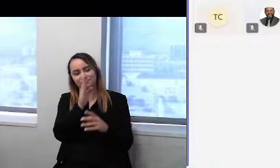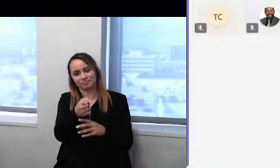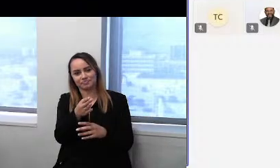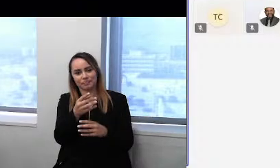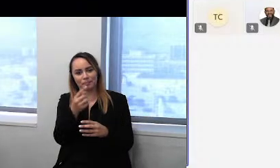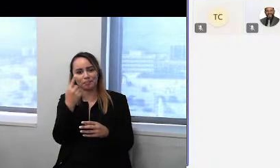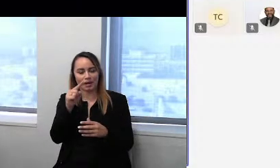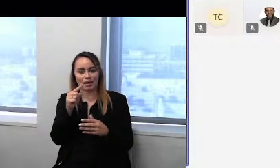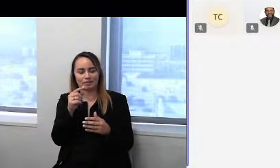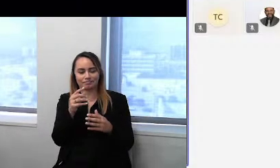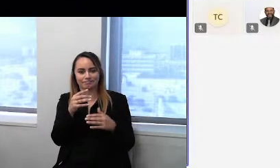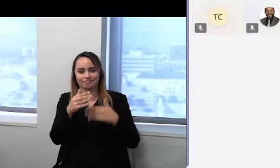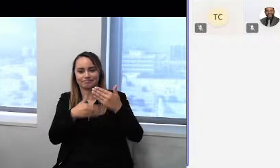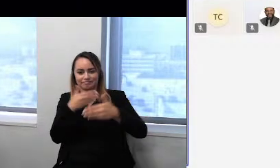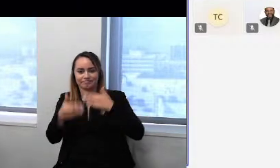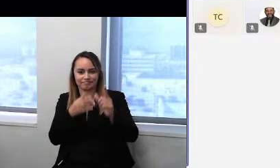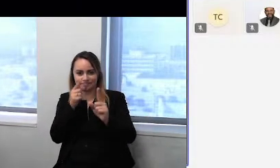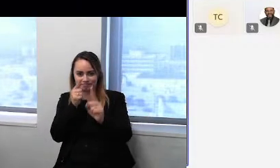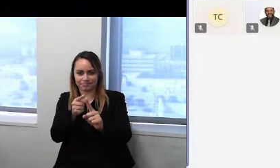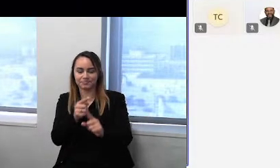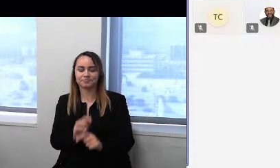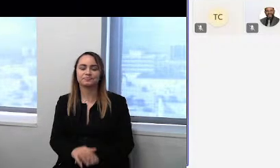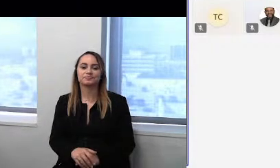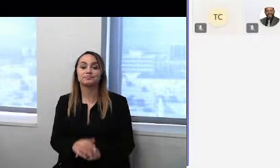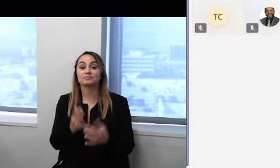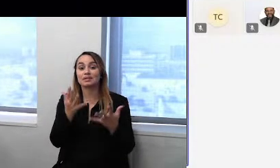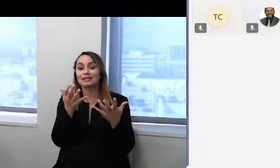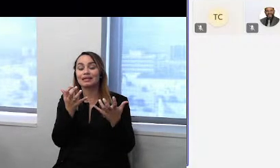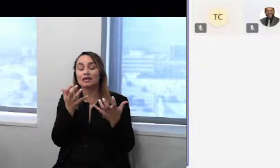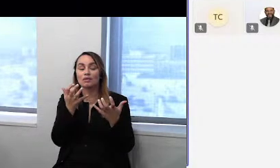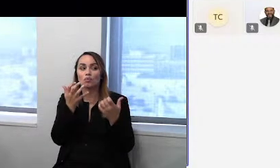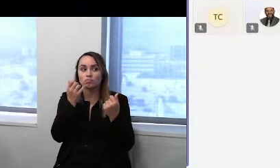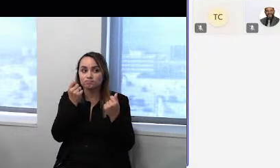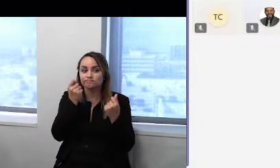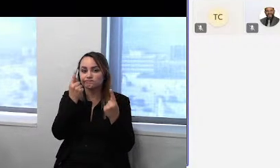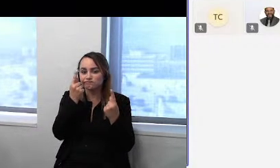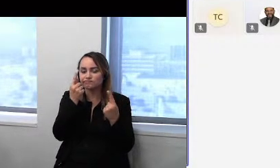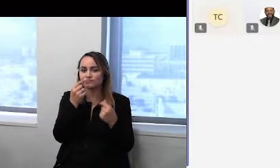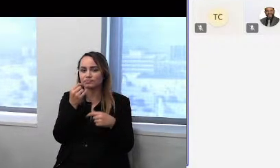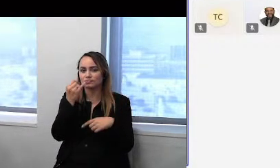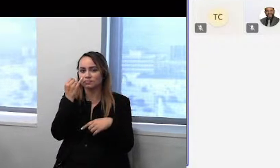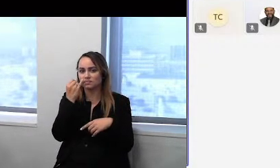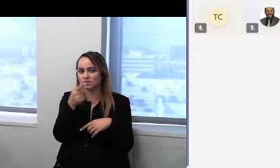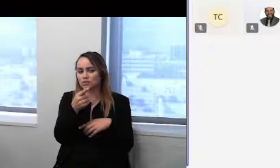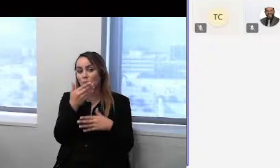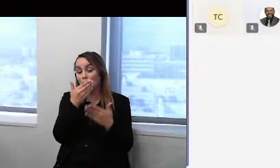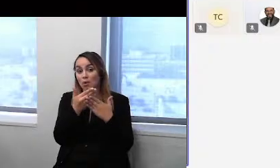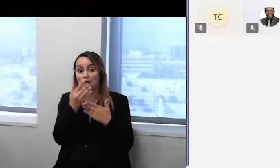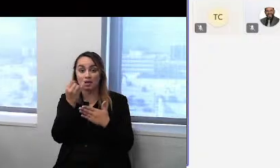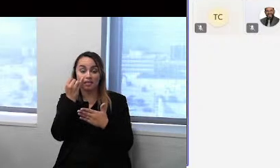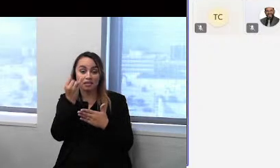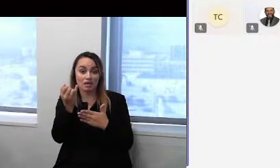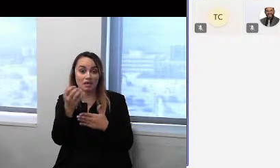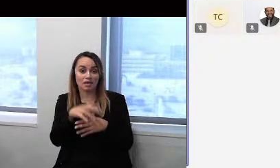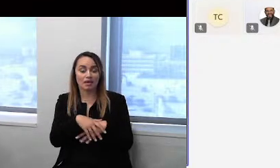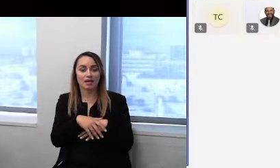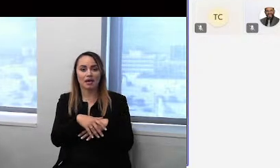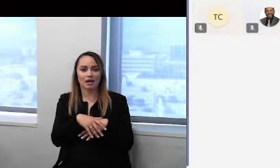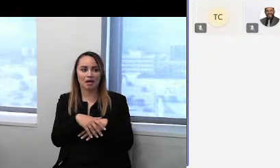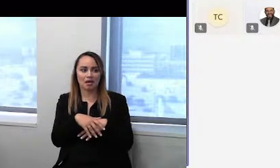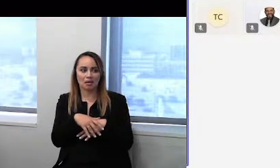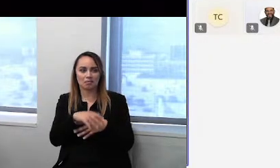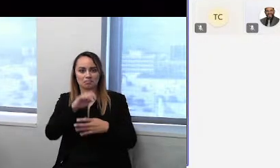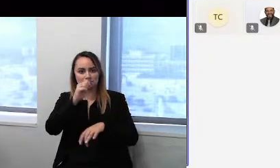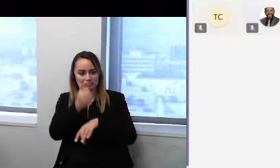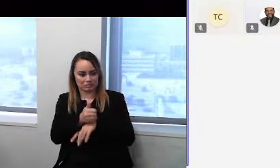down. First, I'd like to understand whether it's a good idea to put such a plan in place.